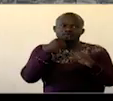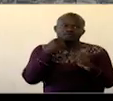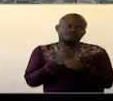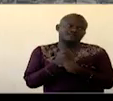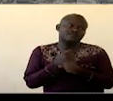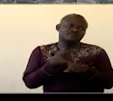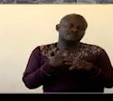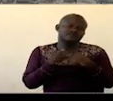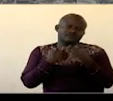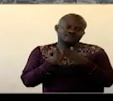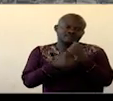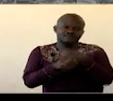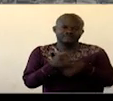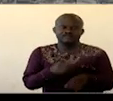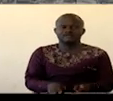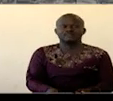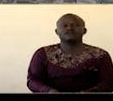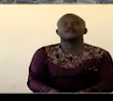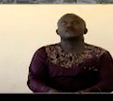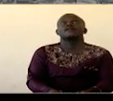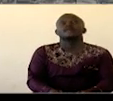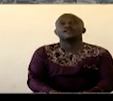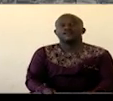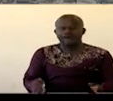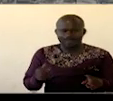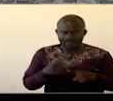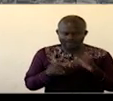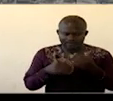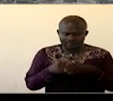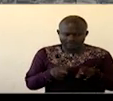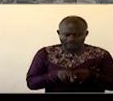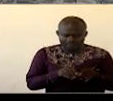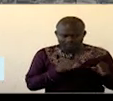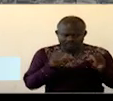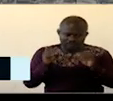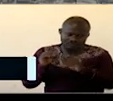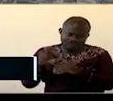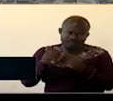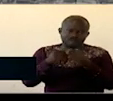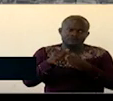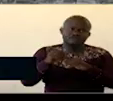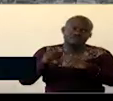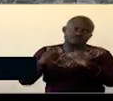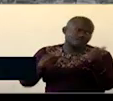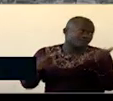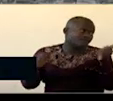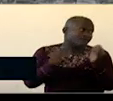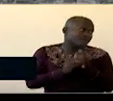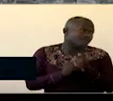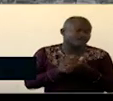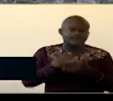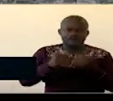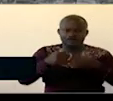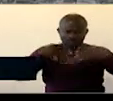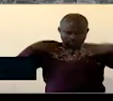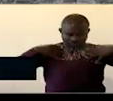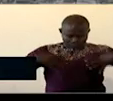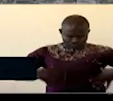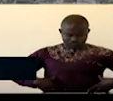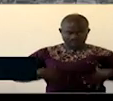different functions, like moving from one place to another. Our muscles are able to contract